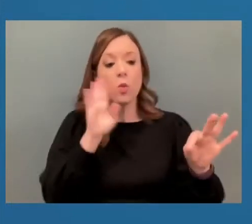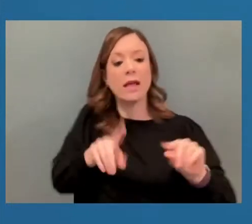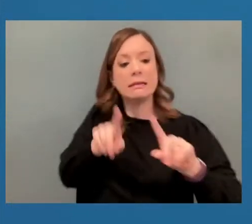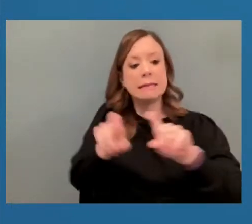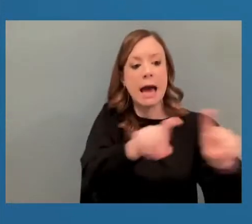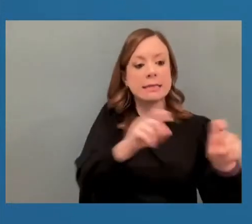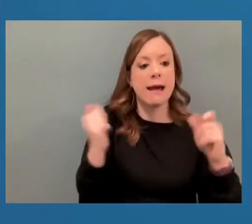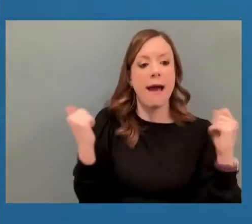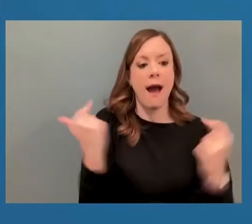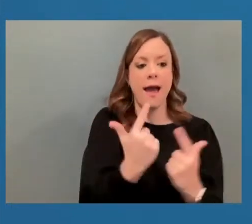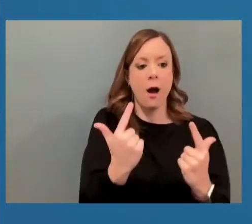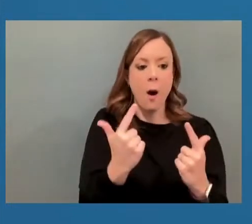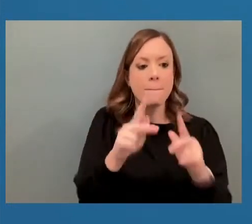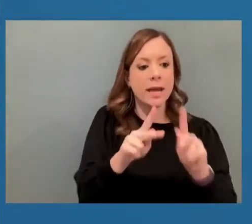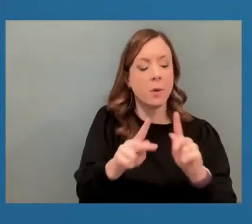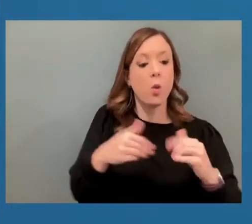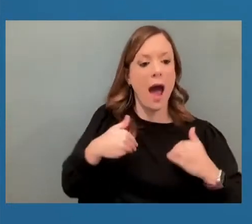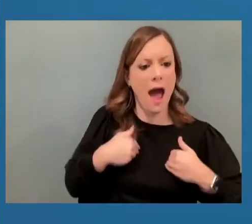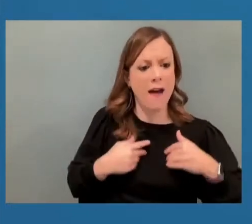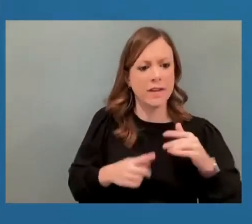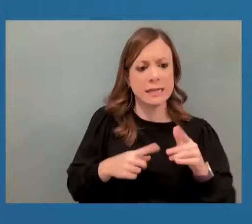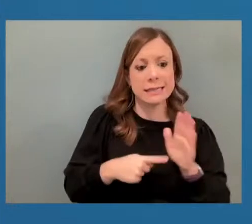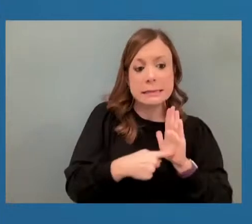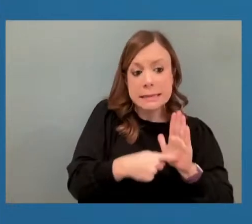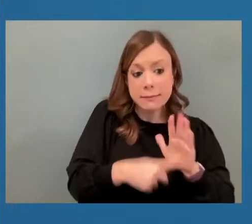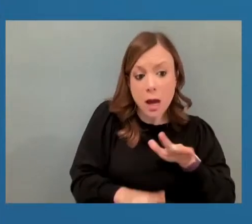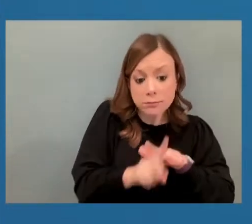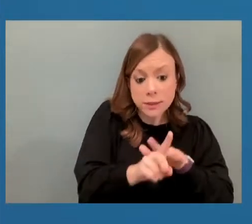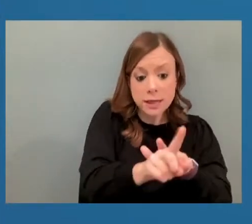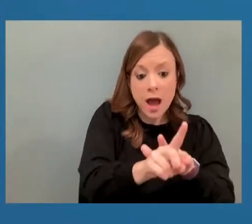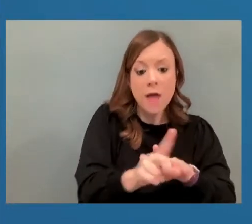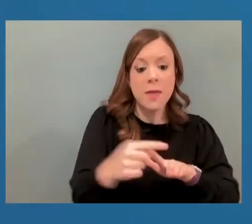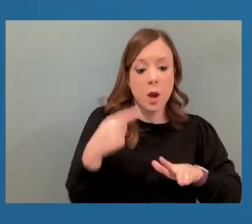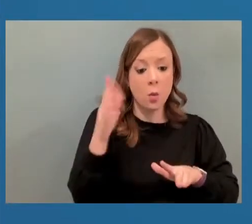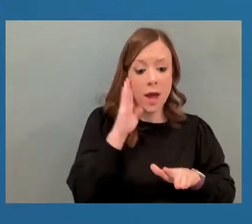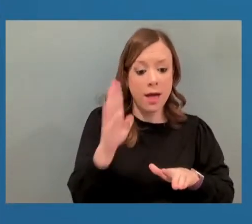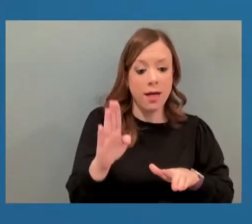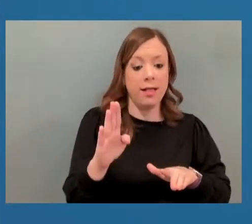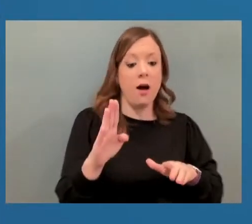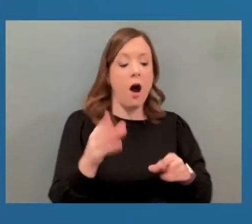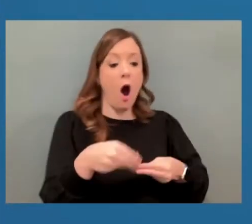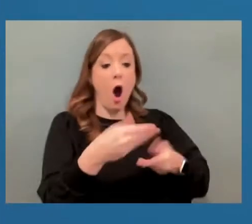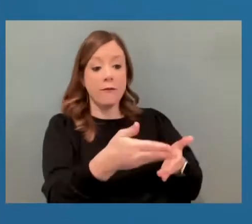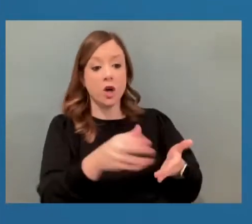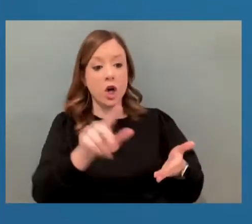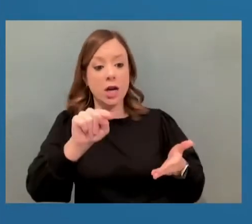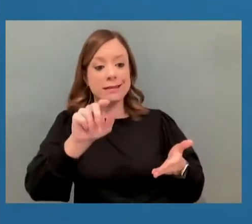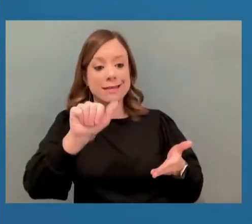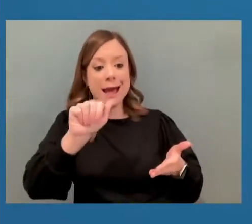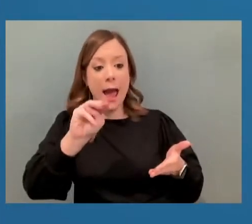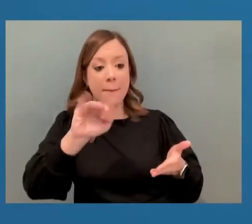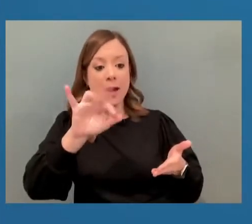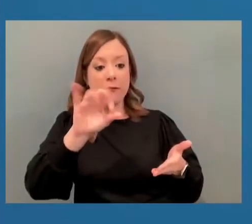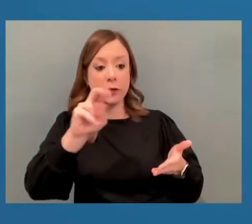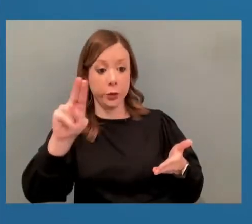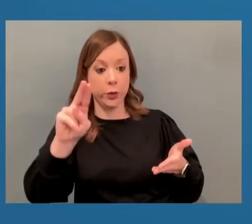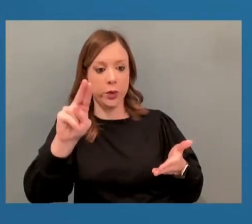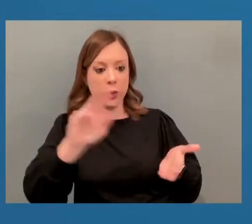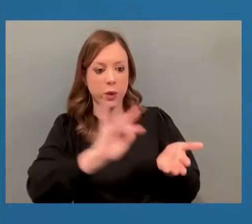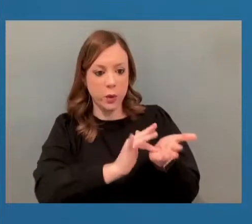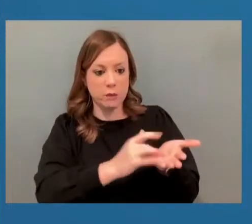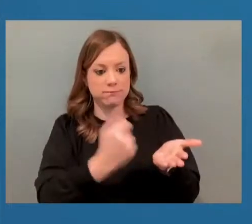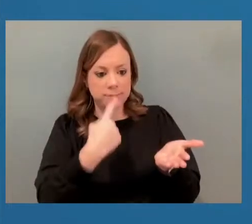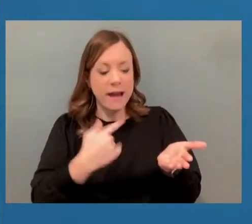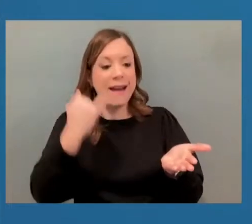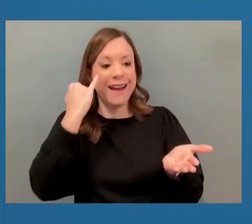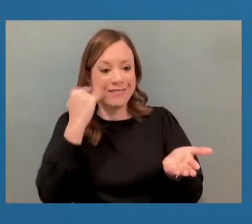and offer Tamiflu as a preventive medication when appropriate. I would like to remind everyone in general, you should